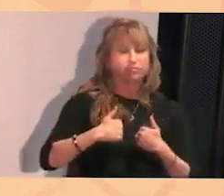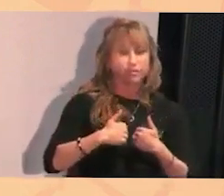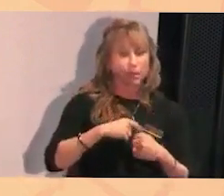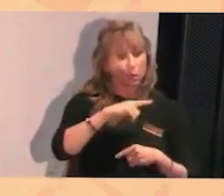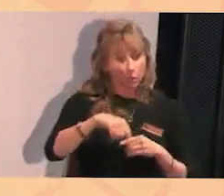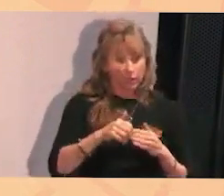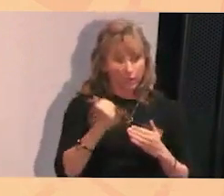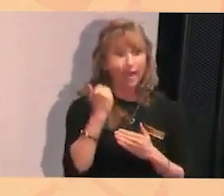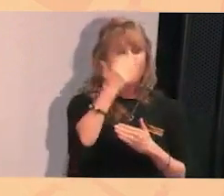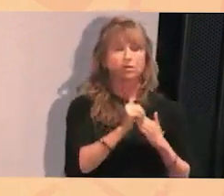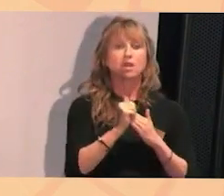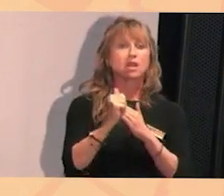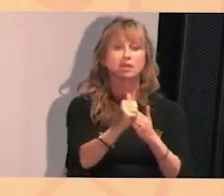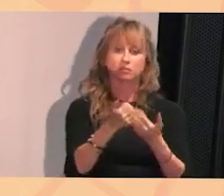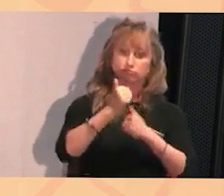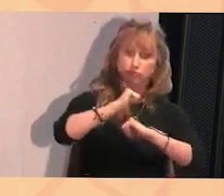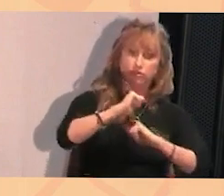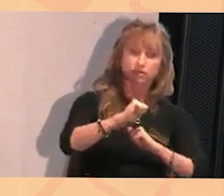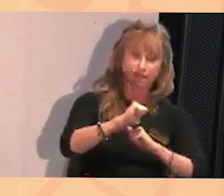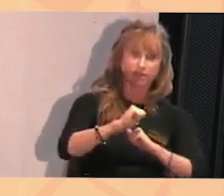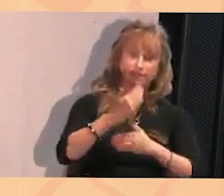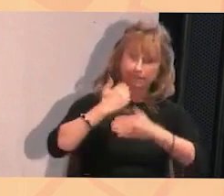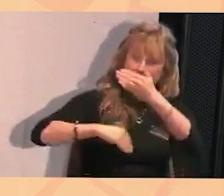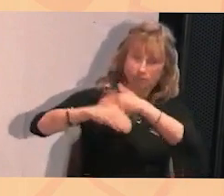Aboriginal-led protection of ancestral laws and increased